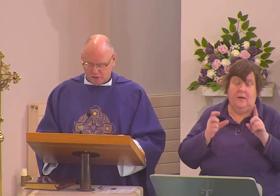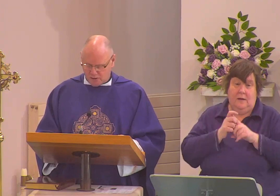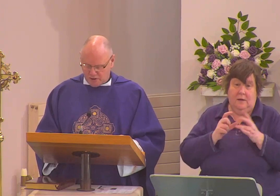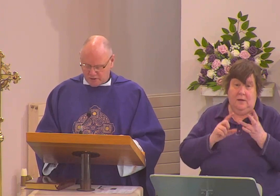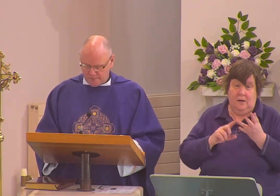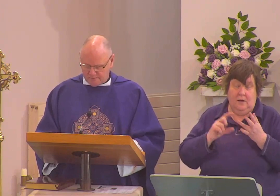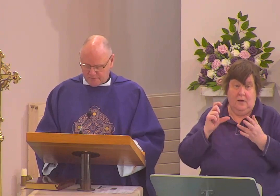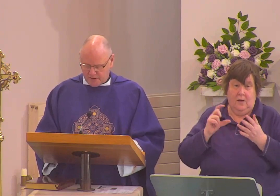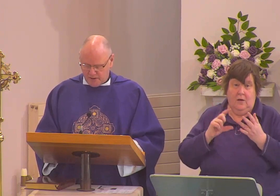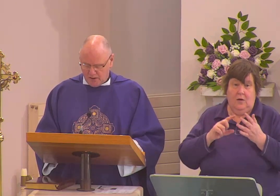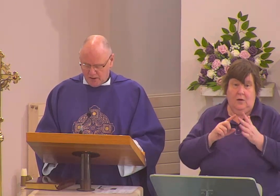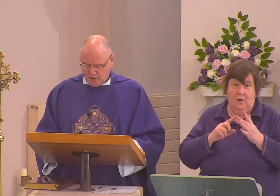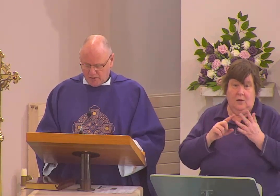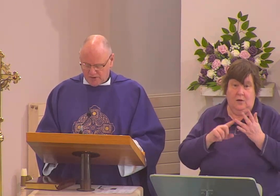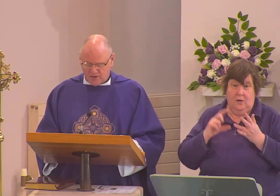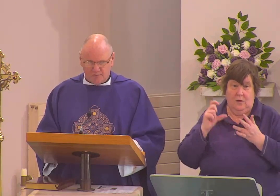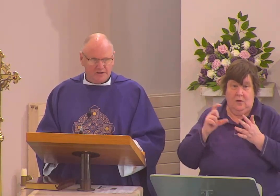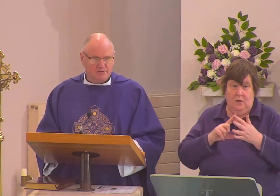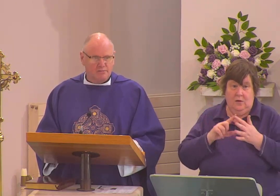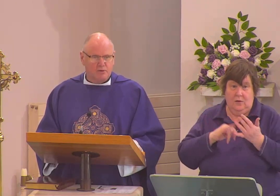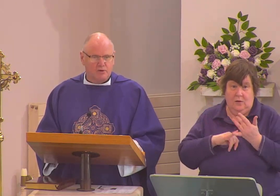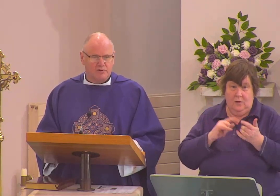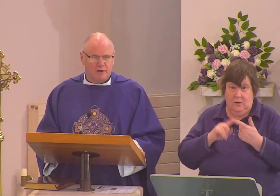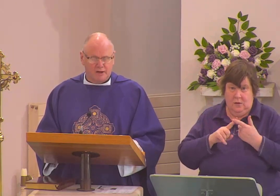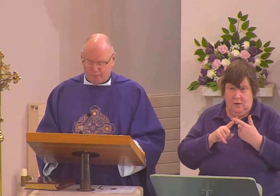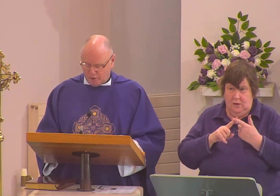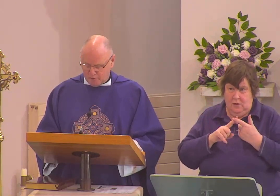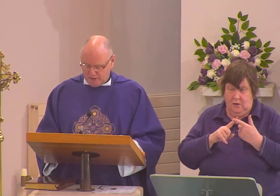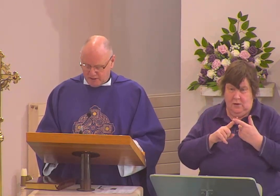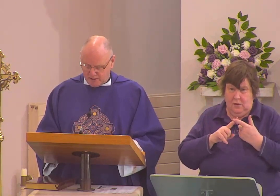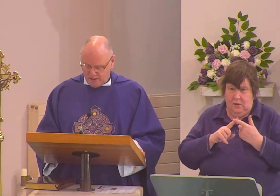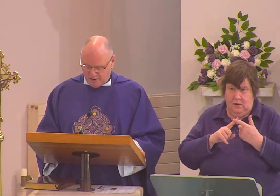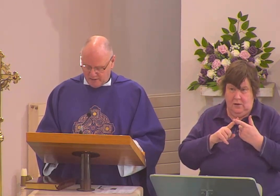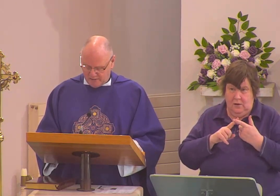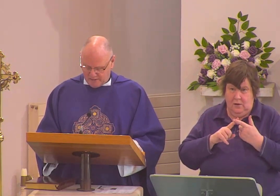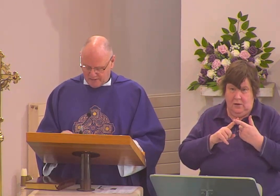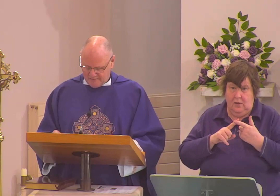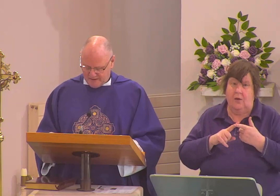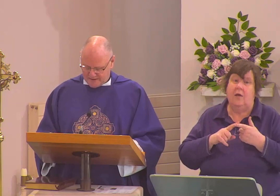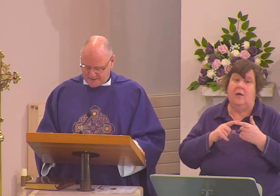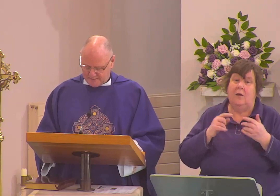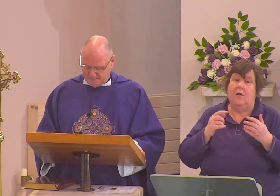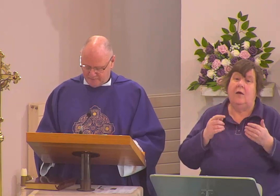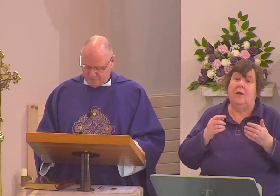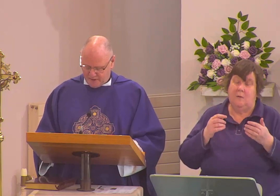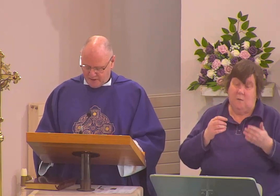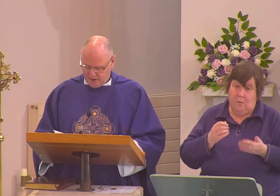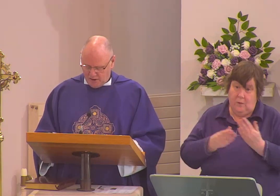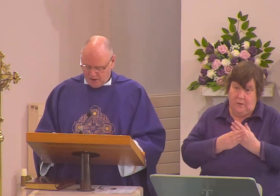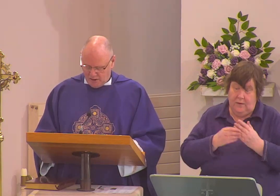Down and Connor, which have been supported by public health advice.